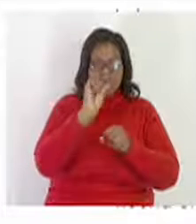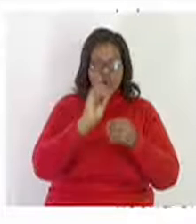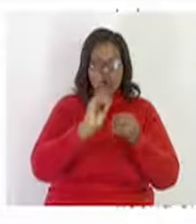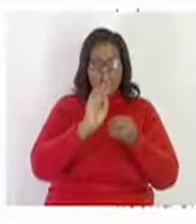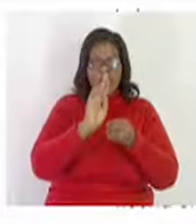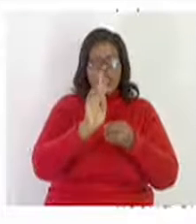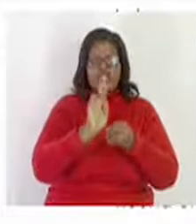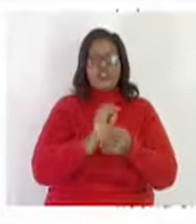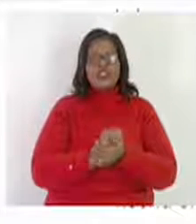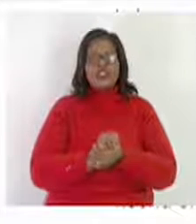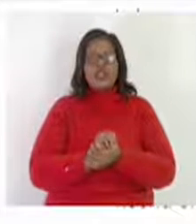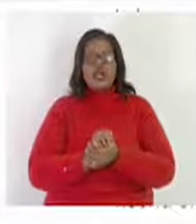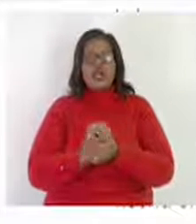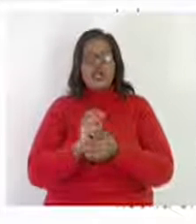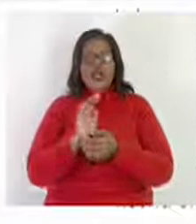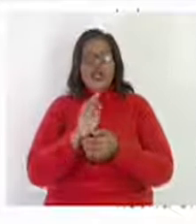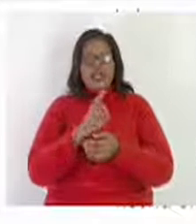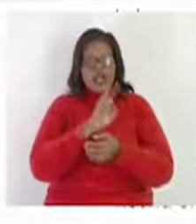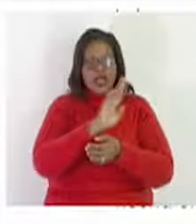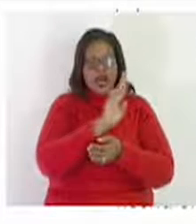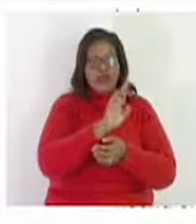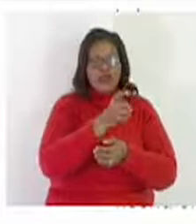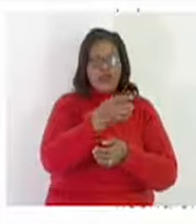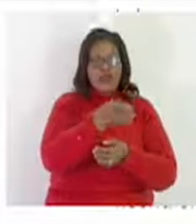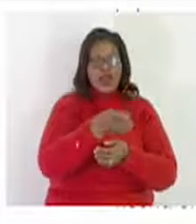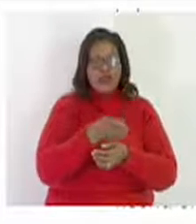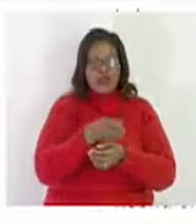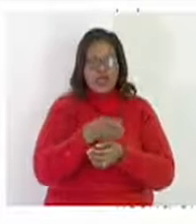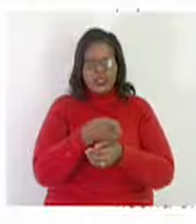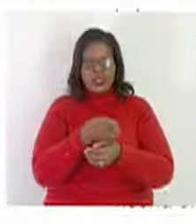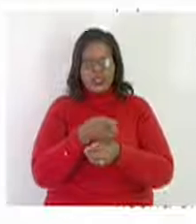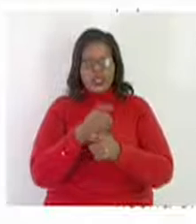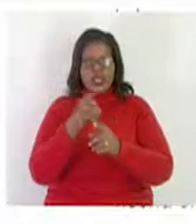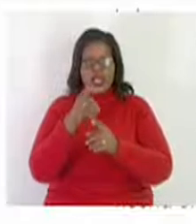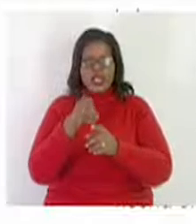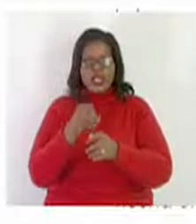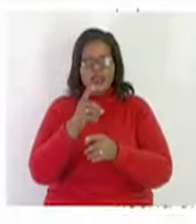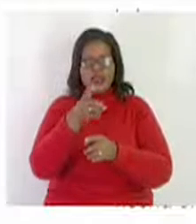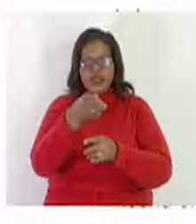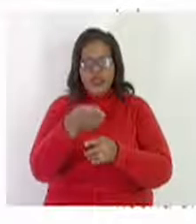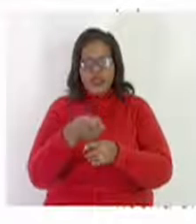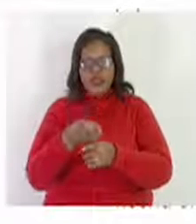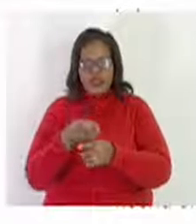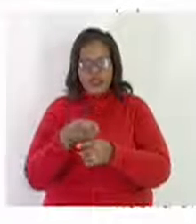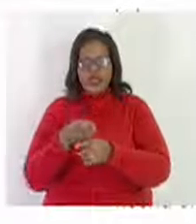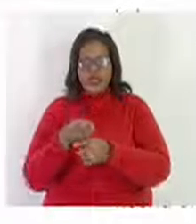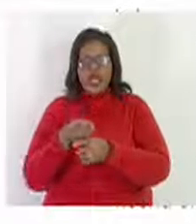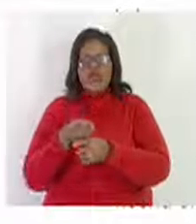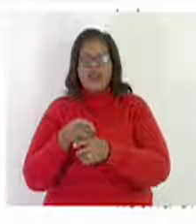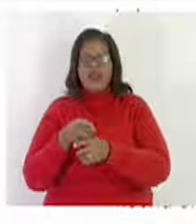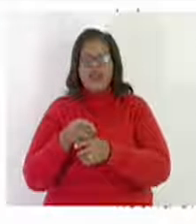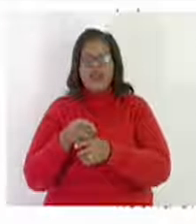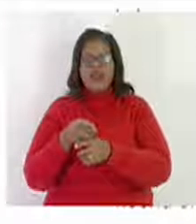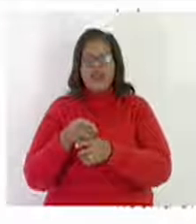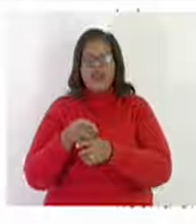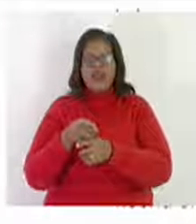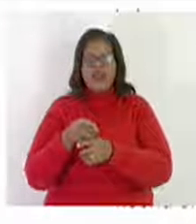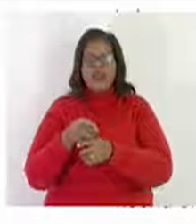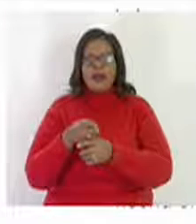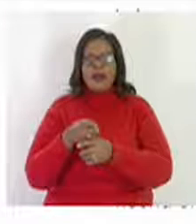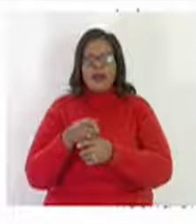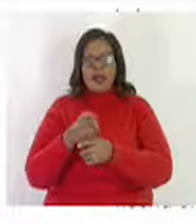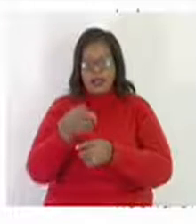At 100,000, at 10,000, and also